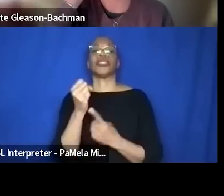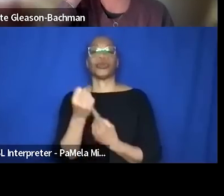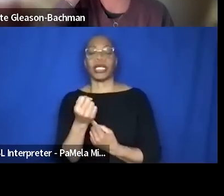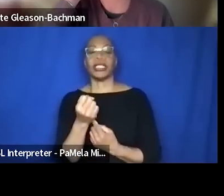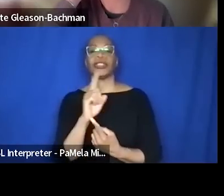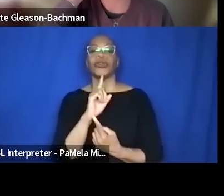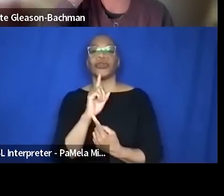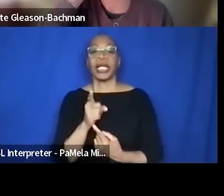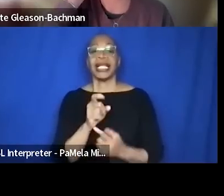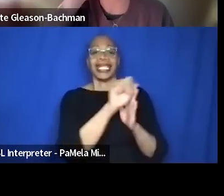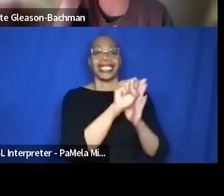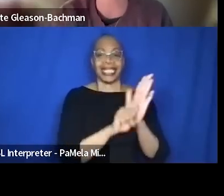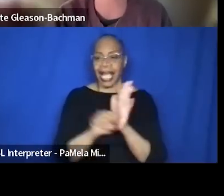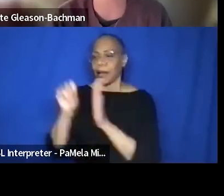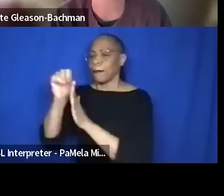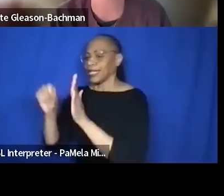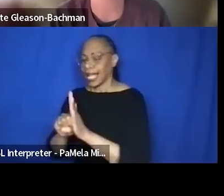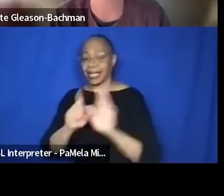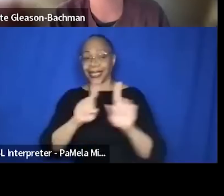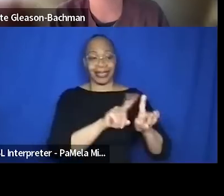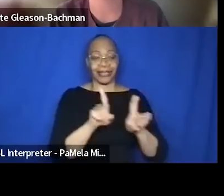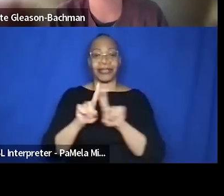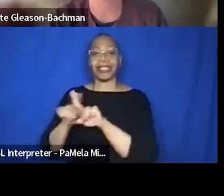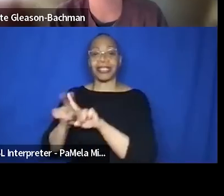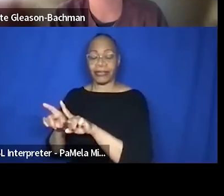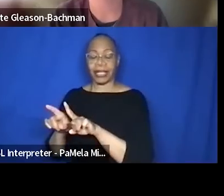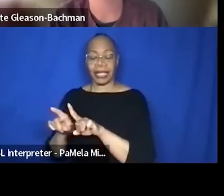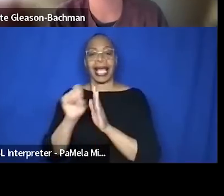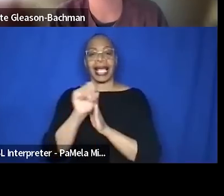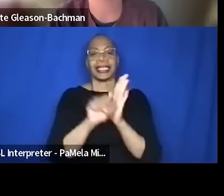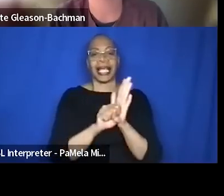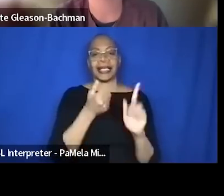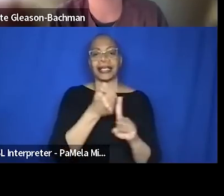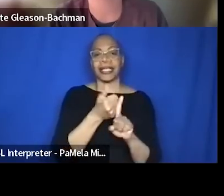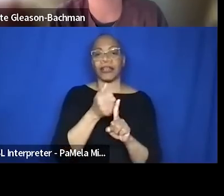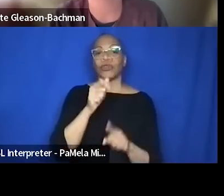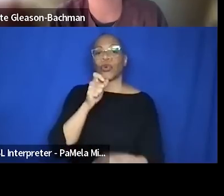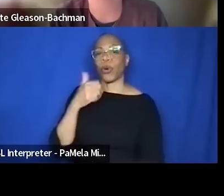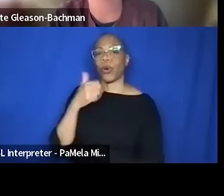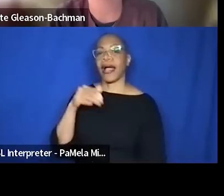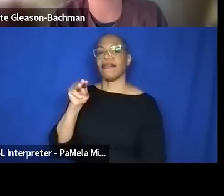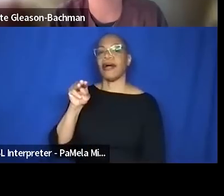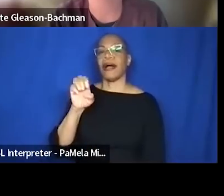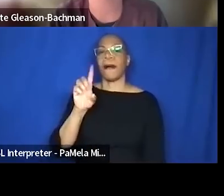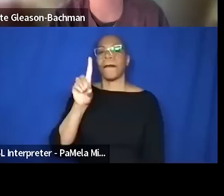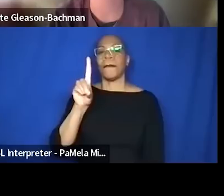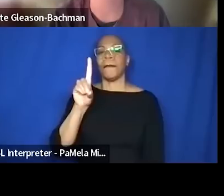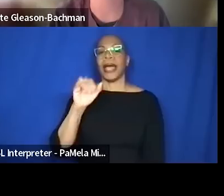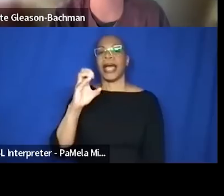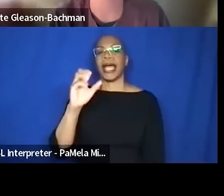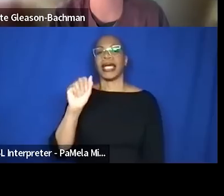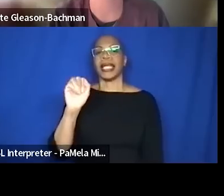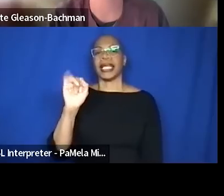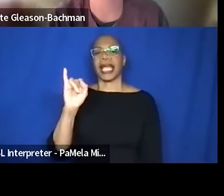by state, because even those things that are Medicaid, that is administered at the